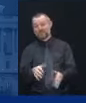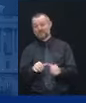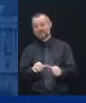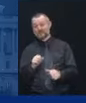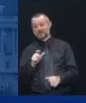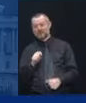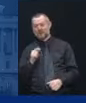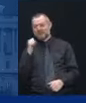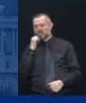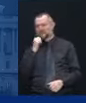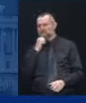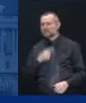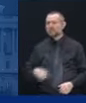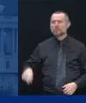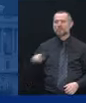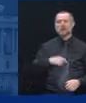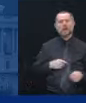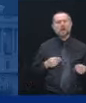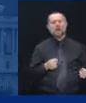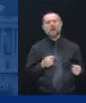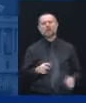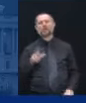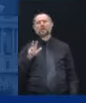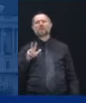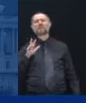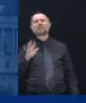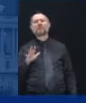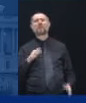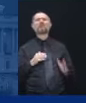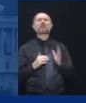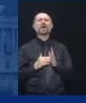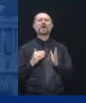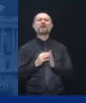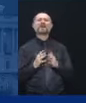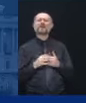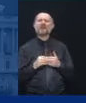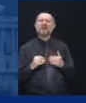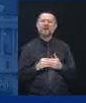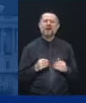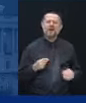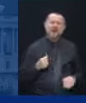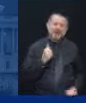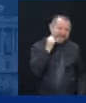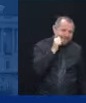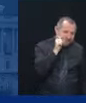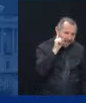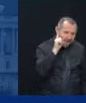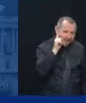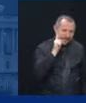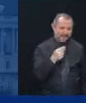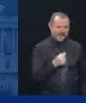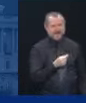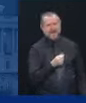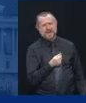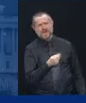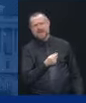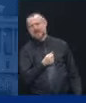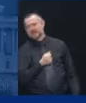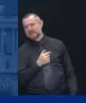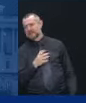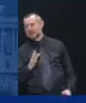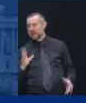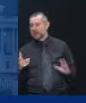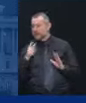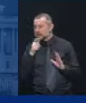state $34 million. $34 million every day. We have so many needs that we want to take